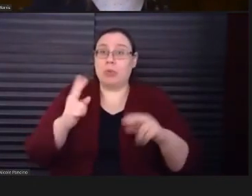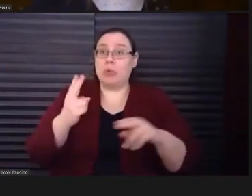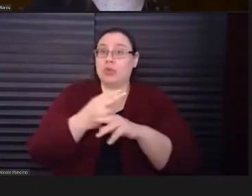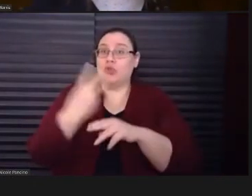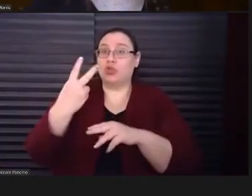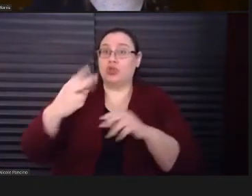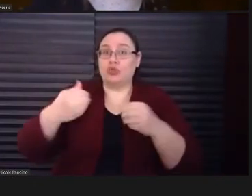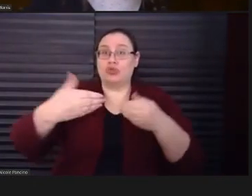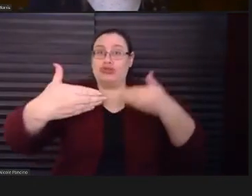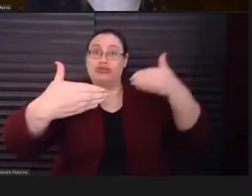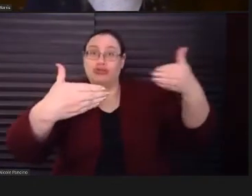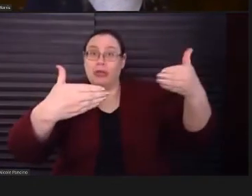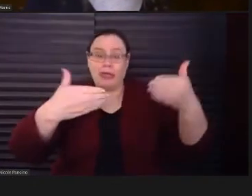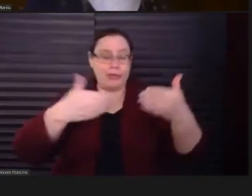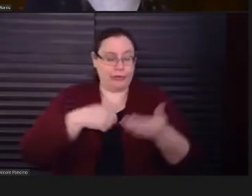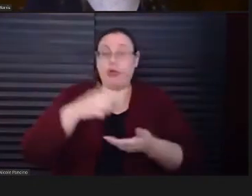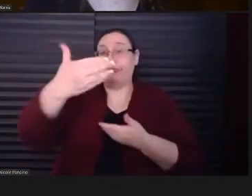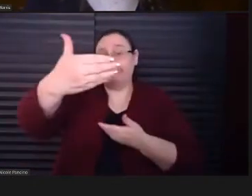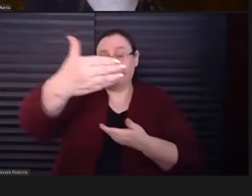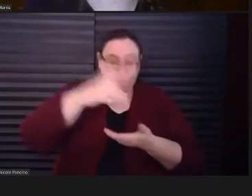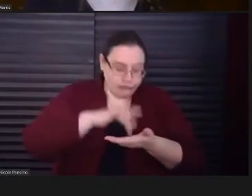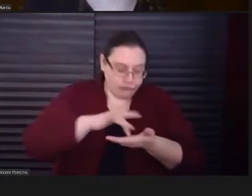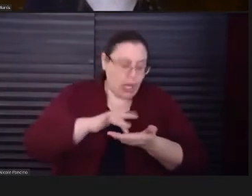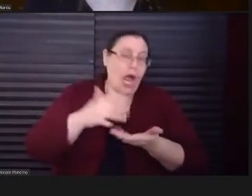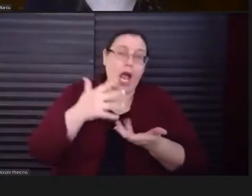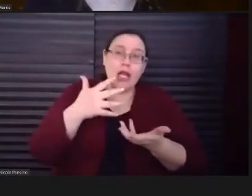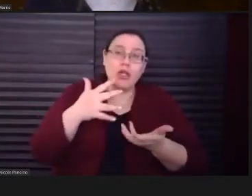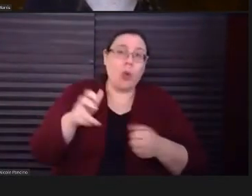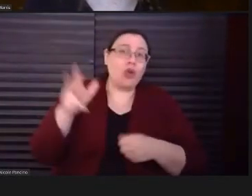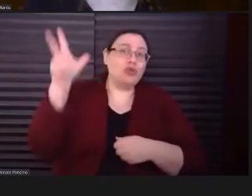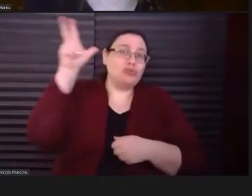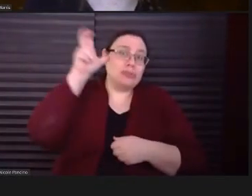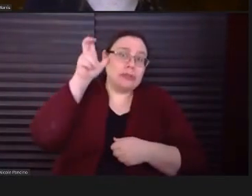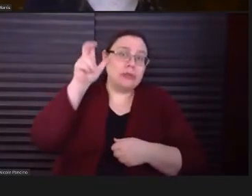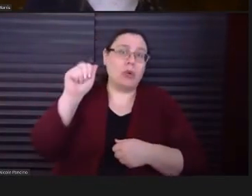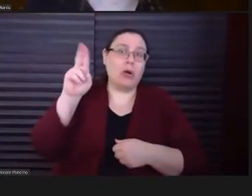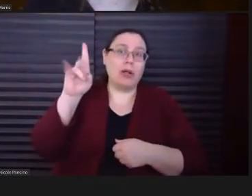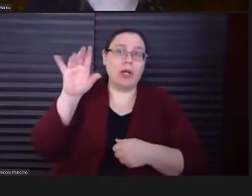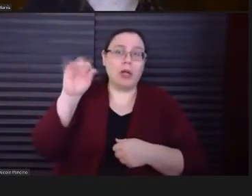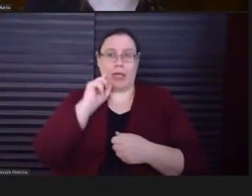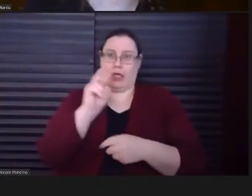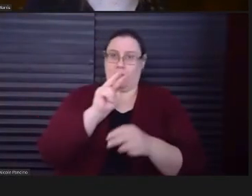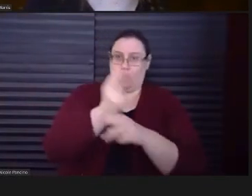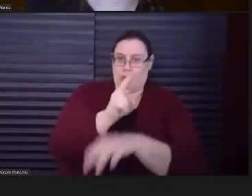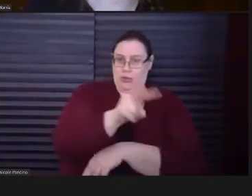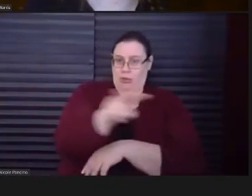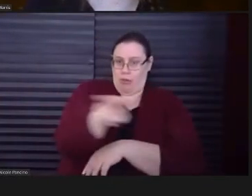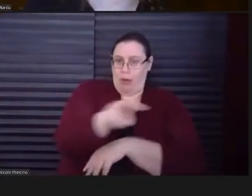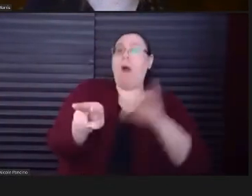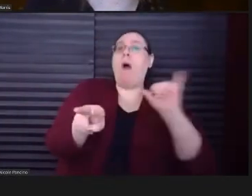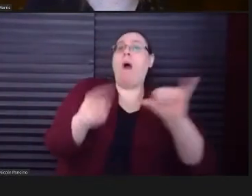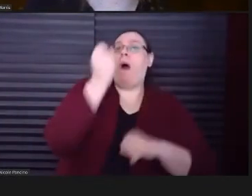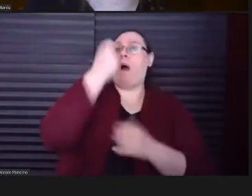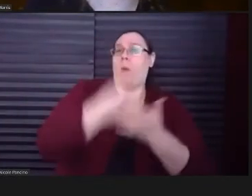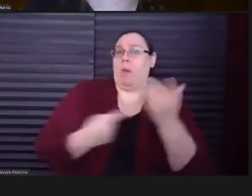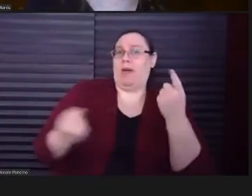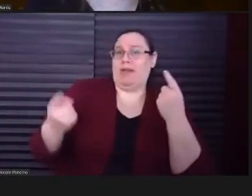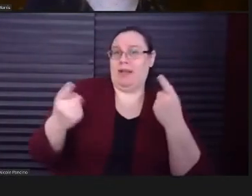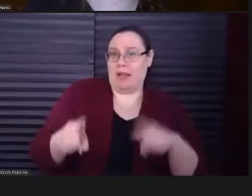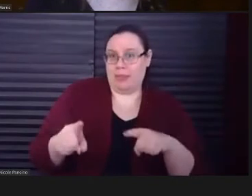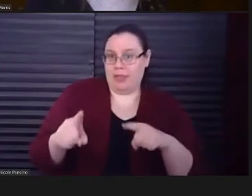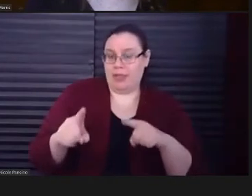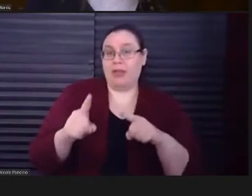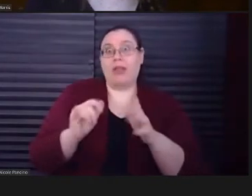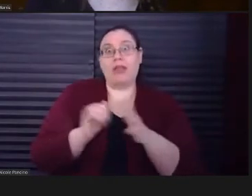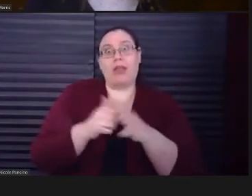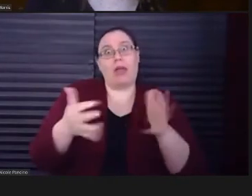listen to audio, need text in order to understand what's going on. And that's really what's caused a